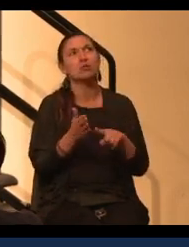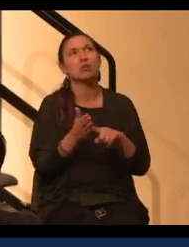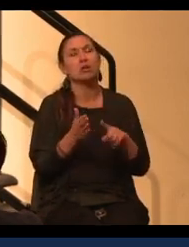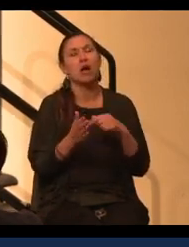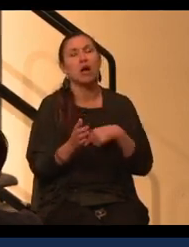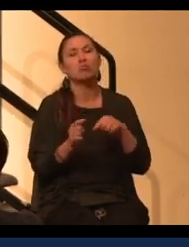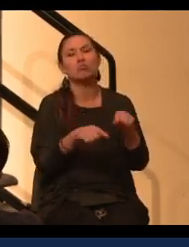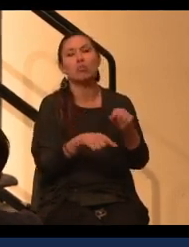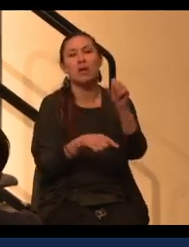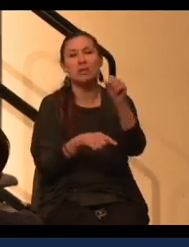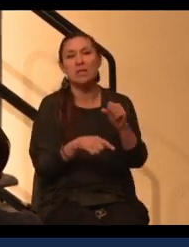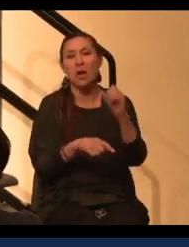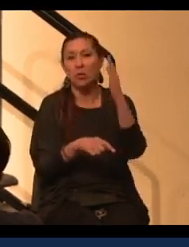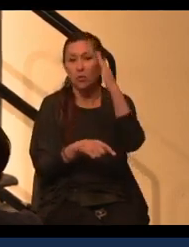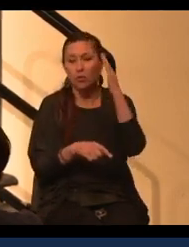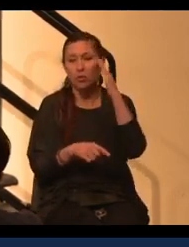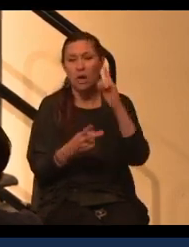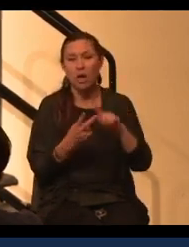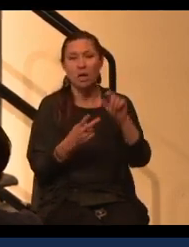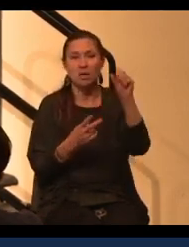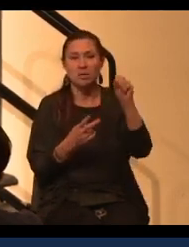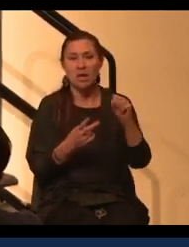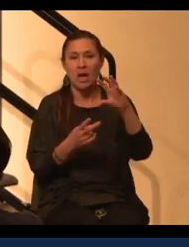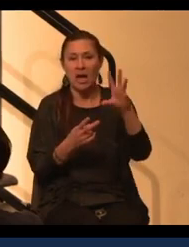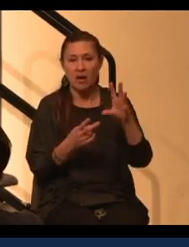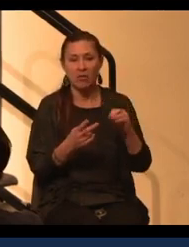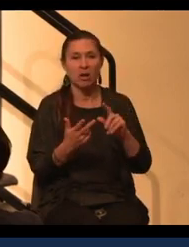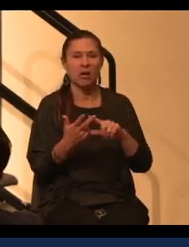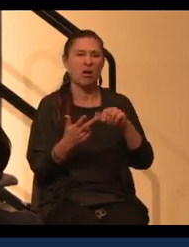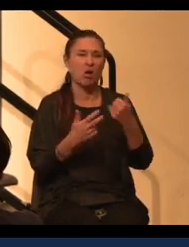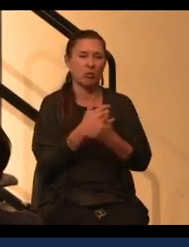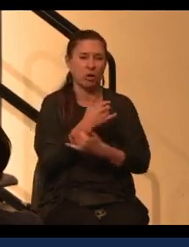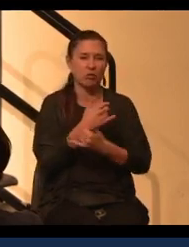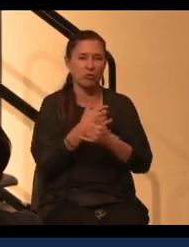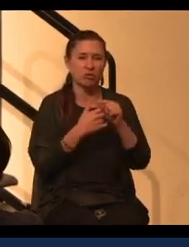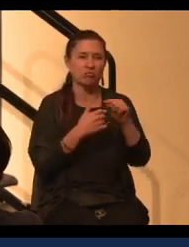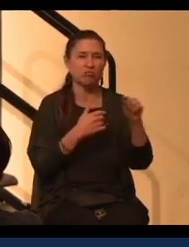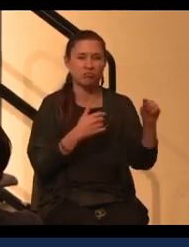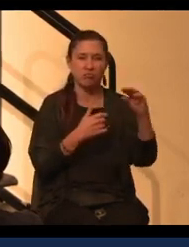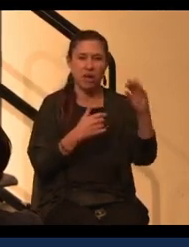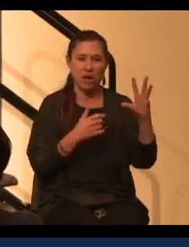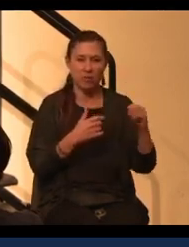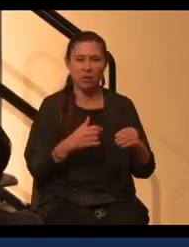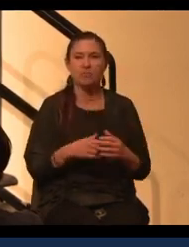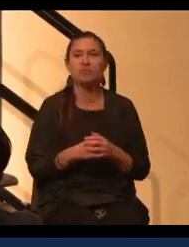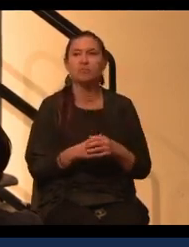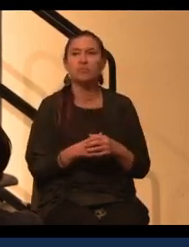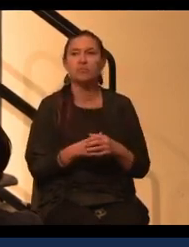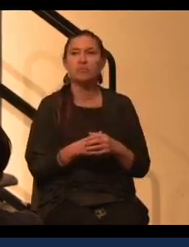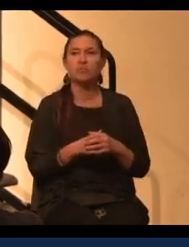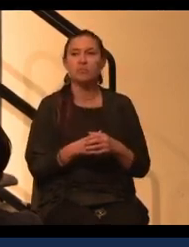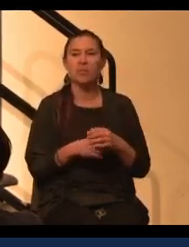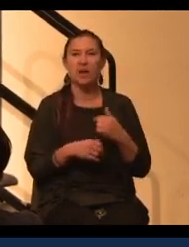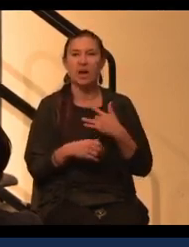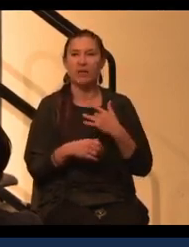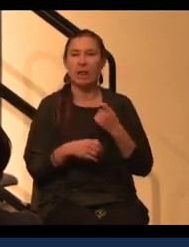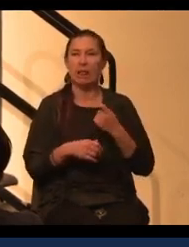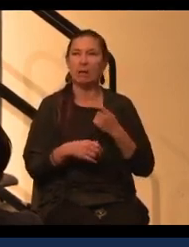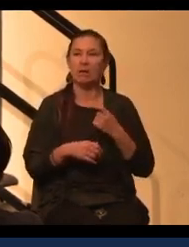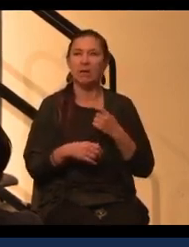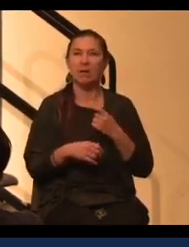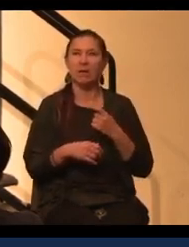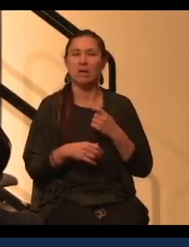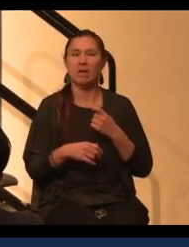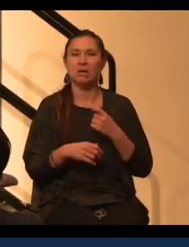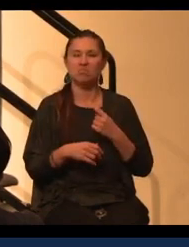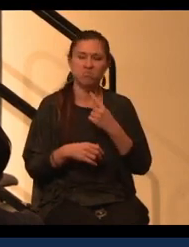Korea, in South Africa, in other parts of the African continent, and I found something I was a little disheartened that I didn't expect